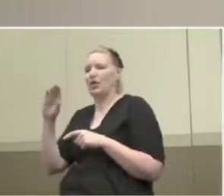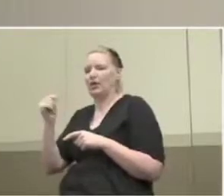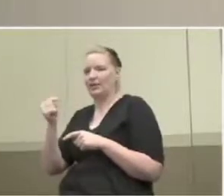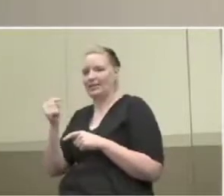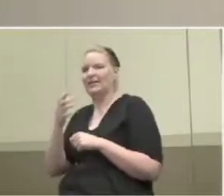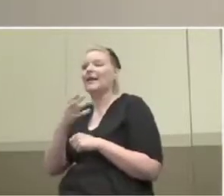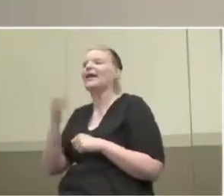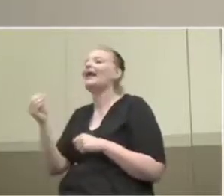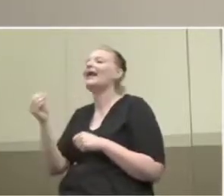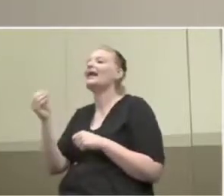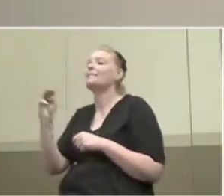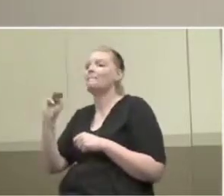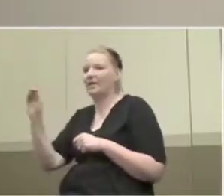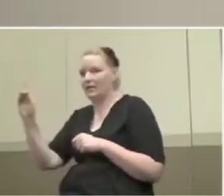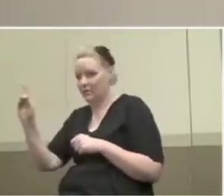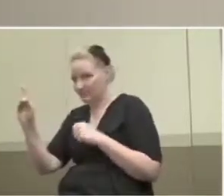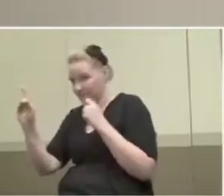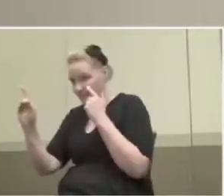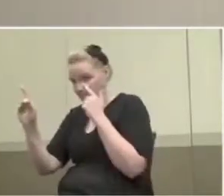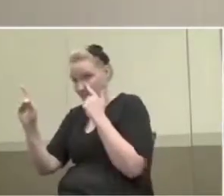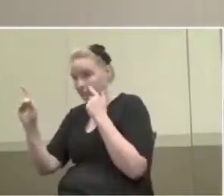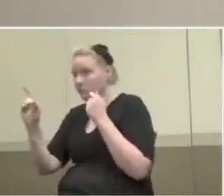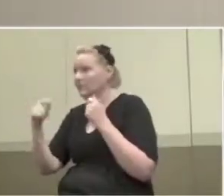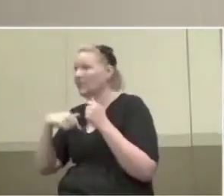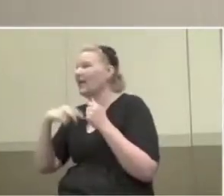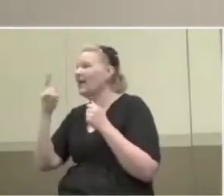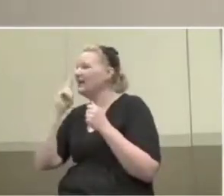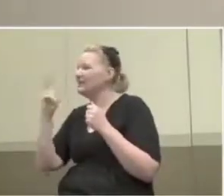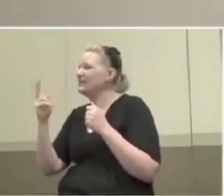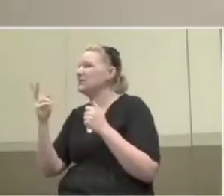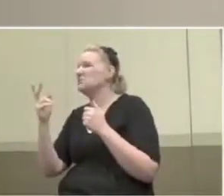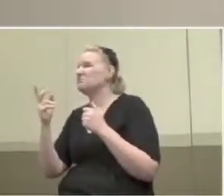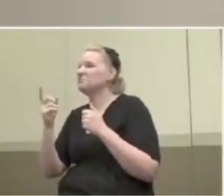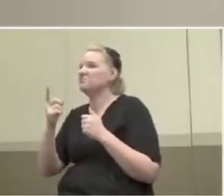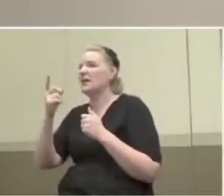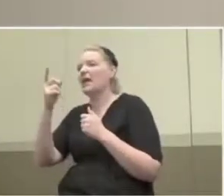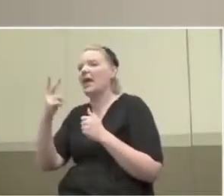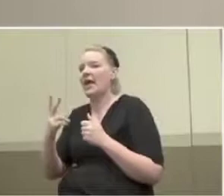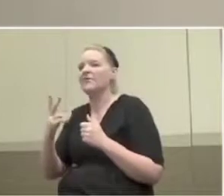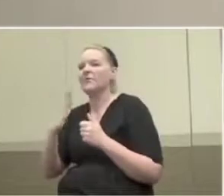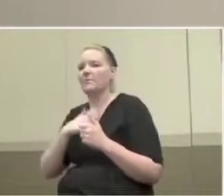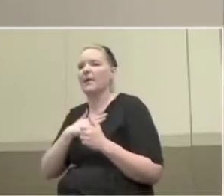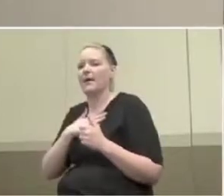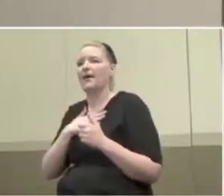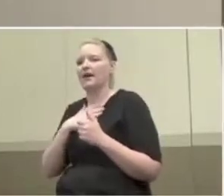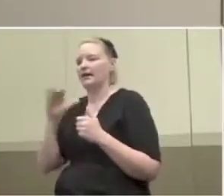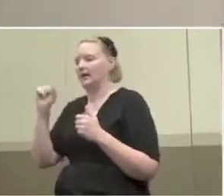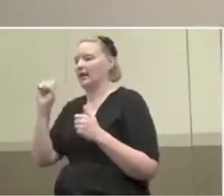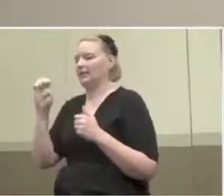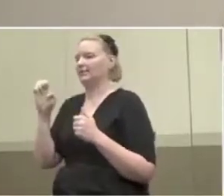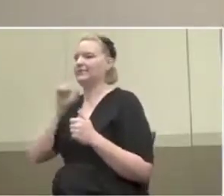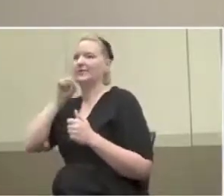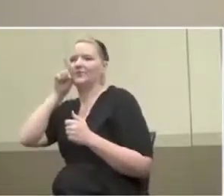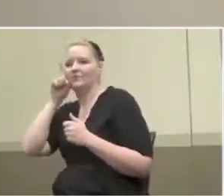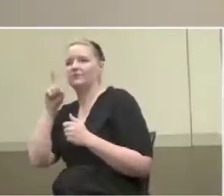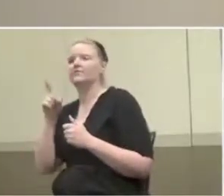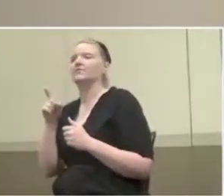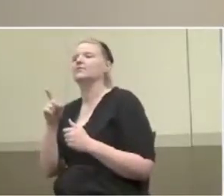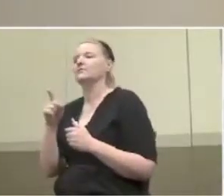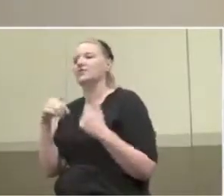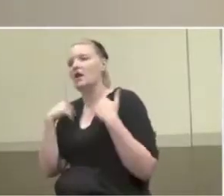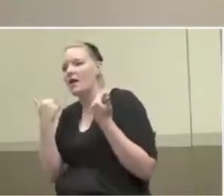in Maryland, where I see about half of my caseload is deaf and young kids as well as